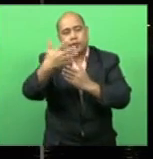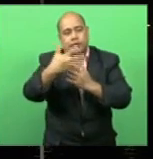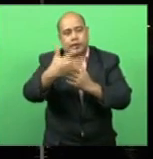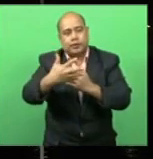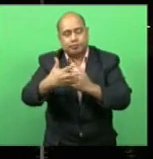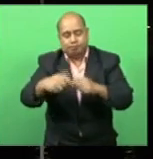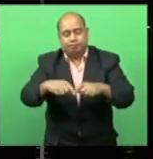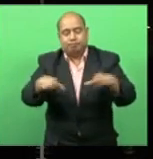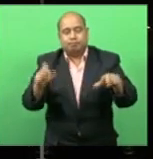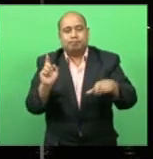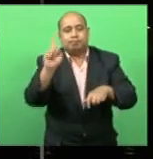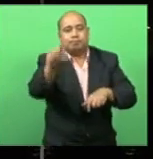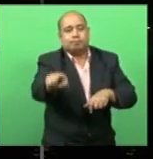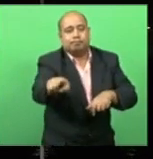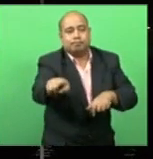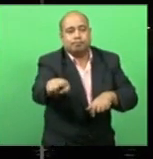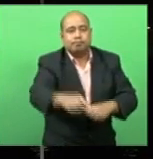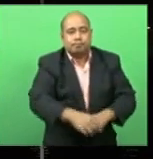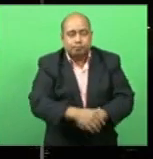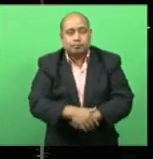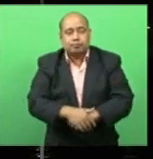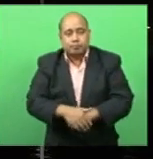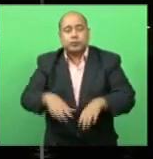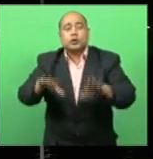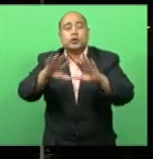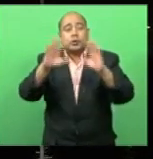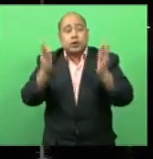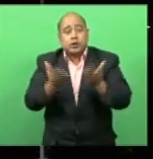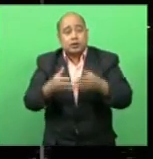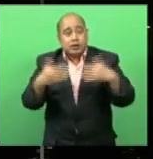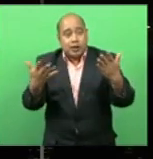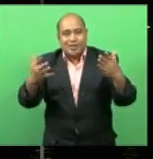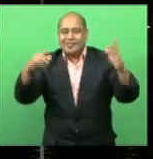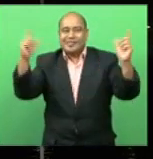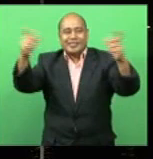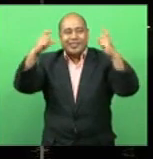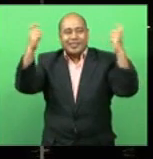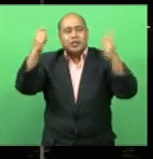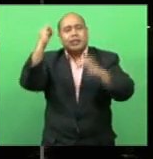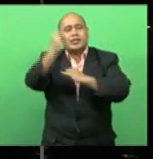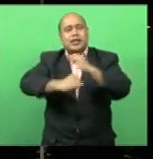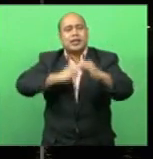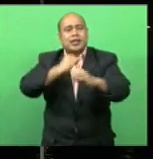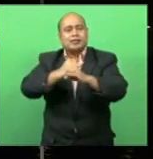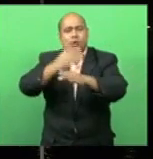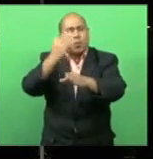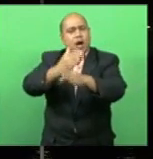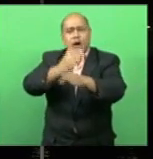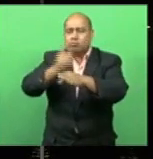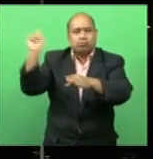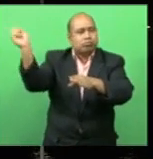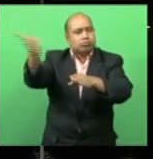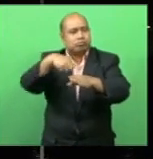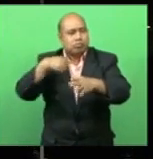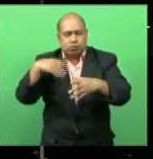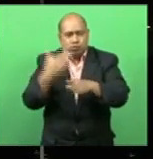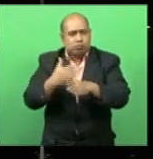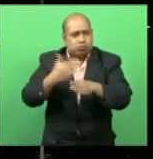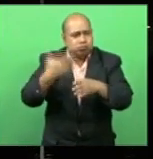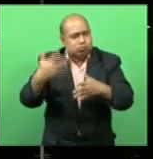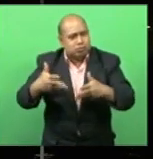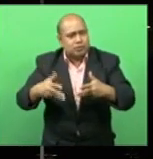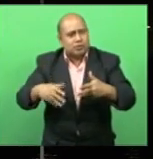As the world marks International Workers' Day, celebrations have been overshadowed by COVID-19 crisis, which has